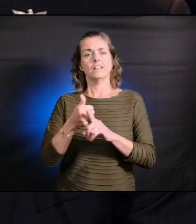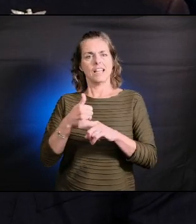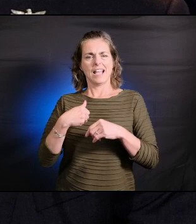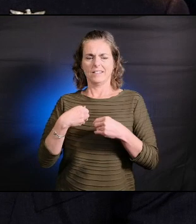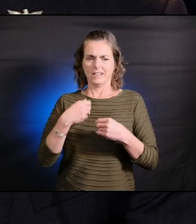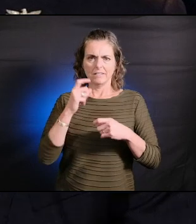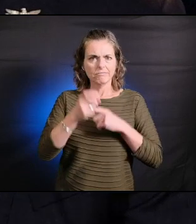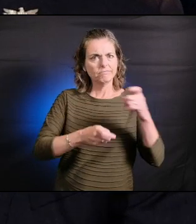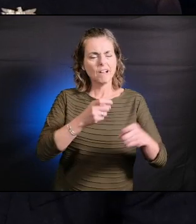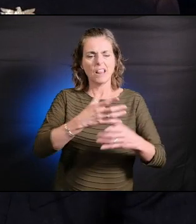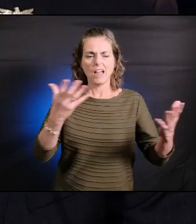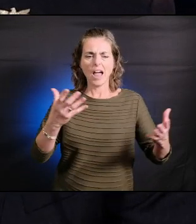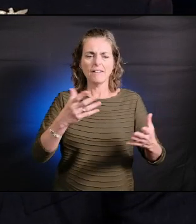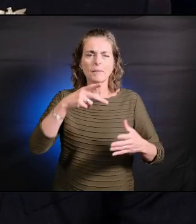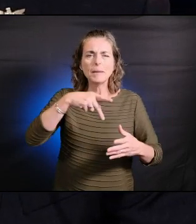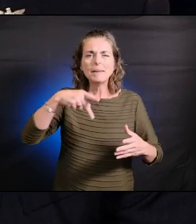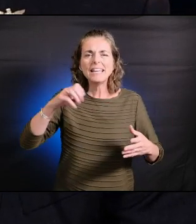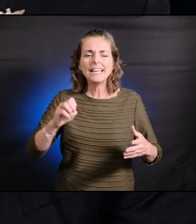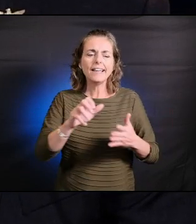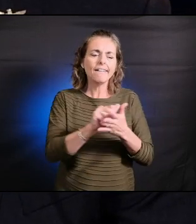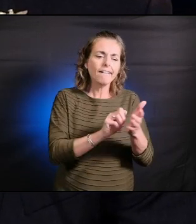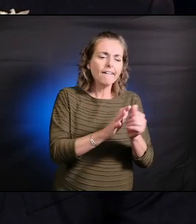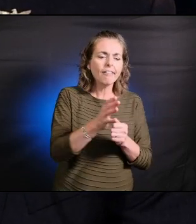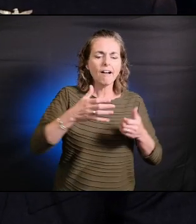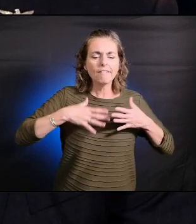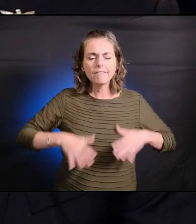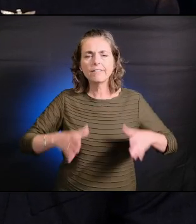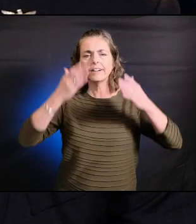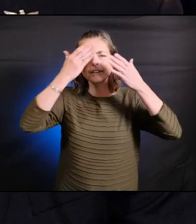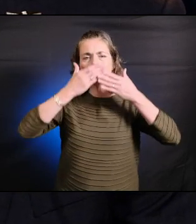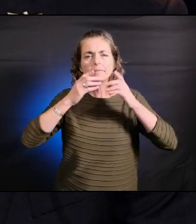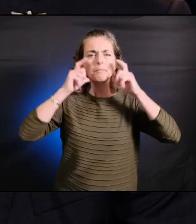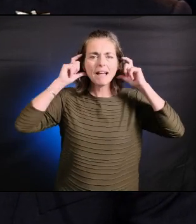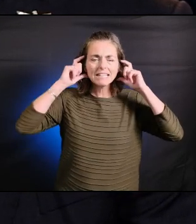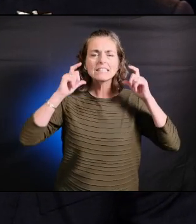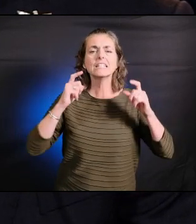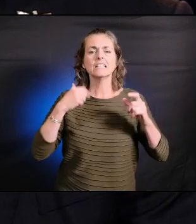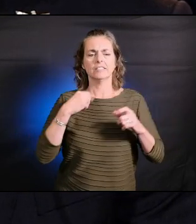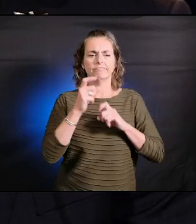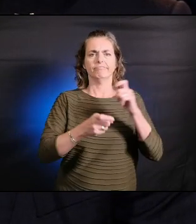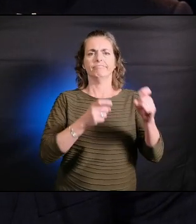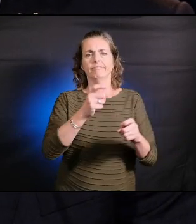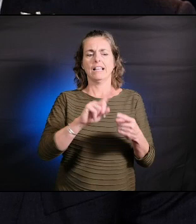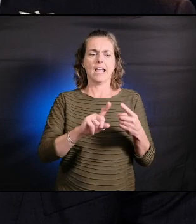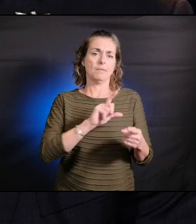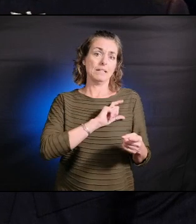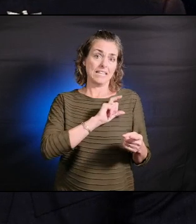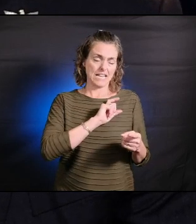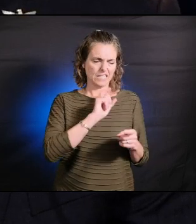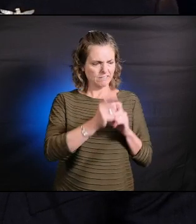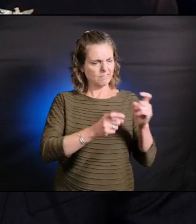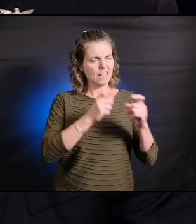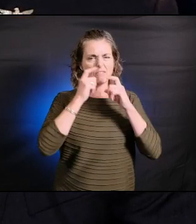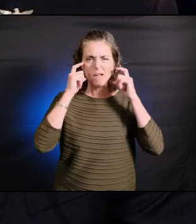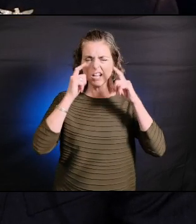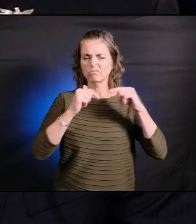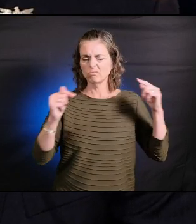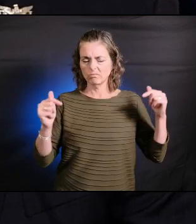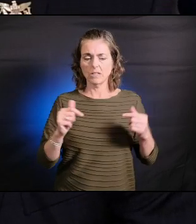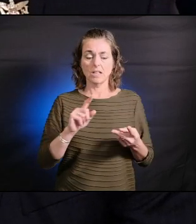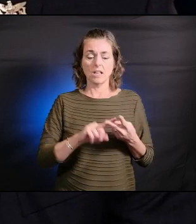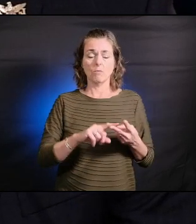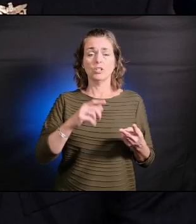protective equipment, the personal, or PPEs, as we say, to our first responders like the police. I would really like to